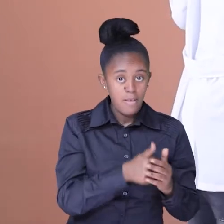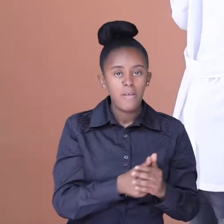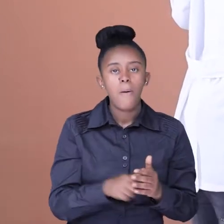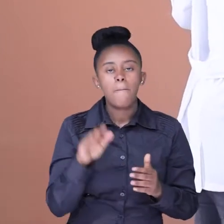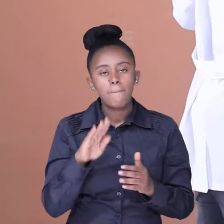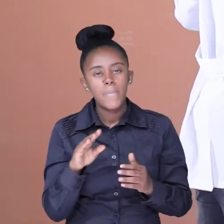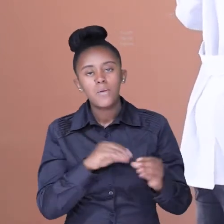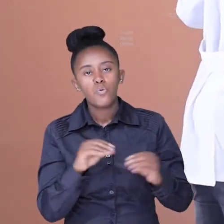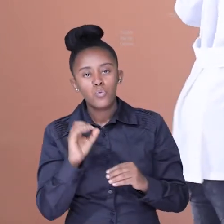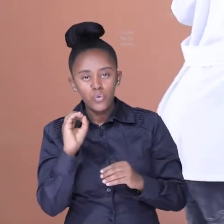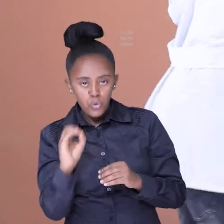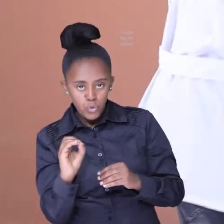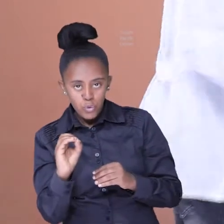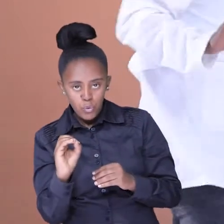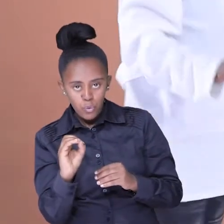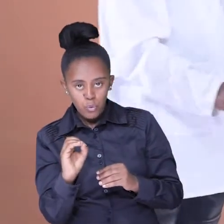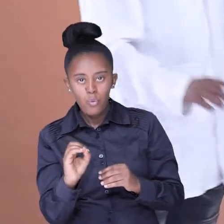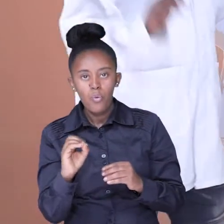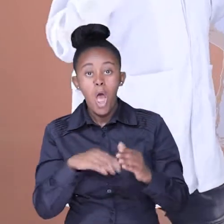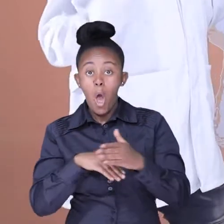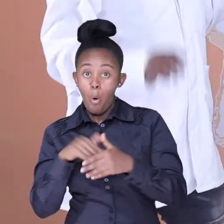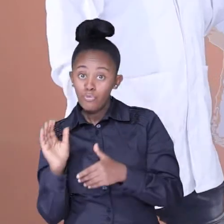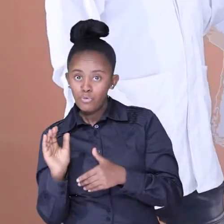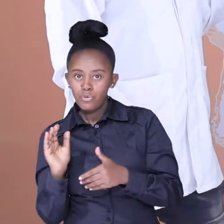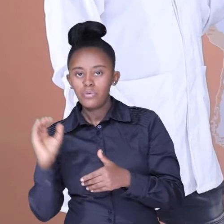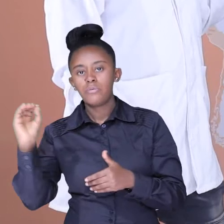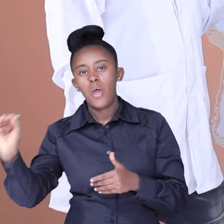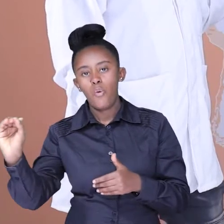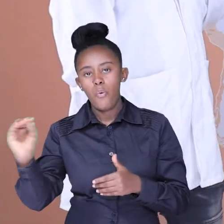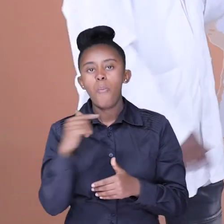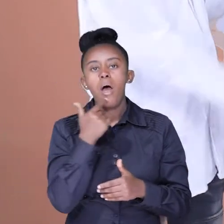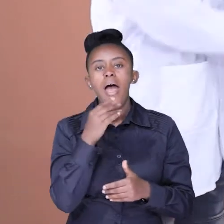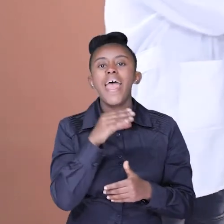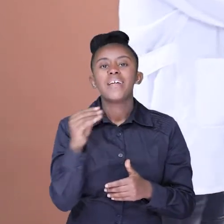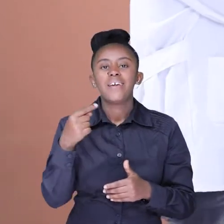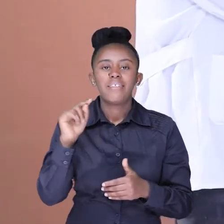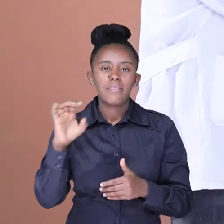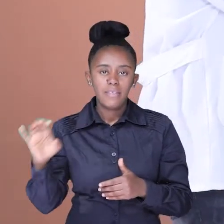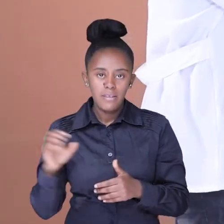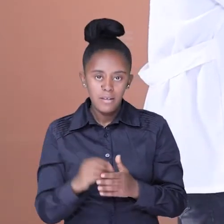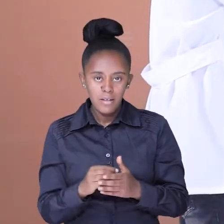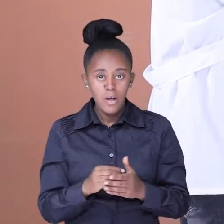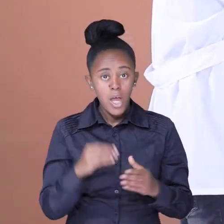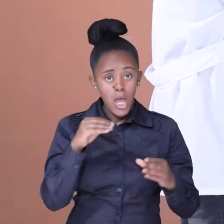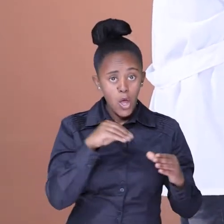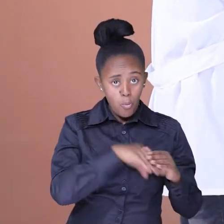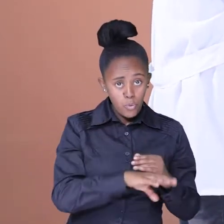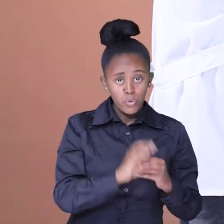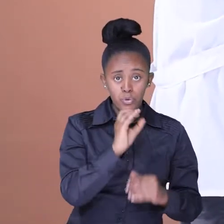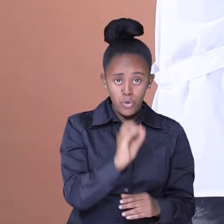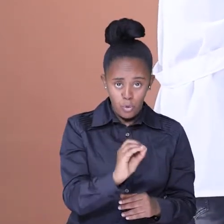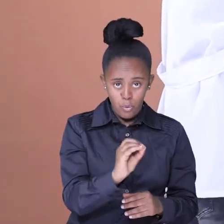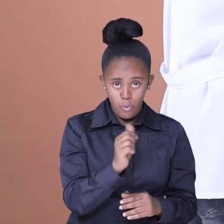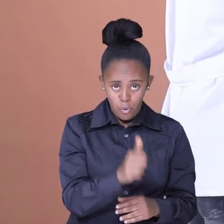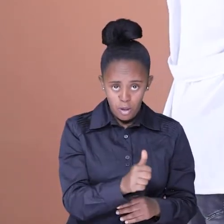is 0, the output is 0 for AND gate. When the input is 0 at